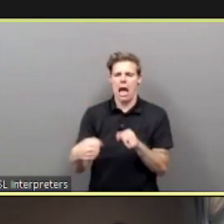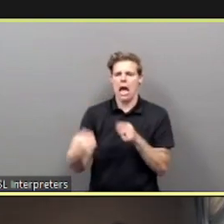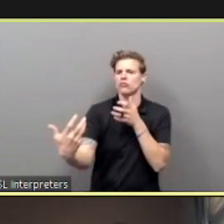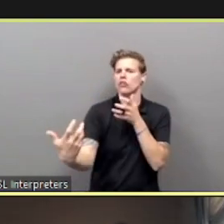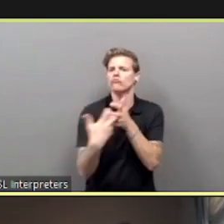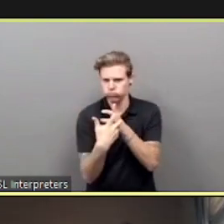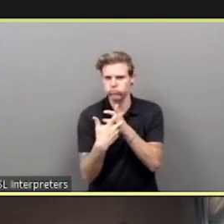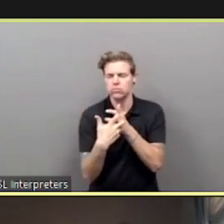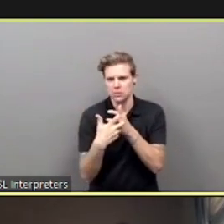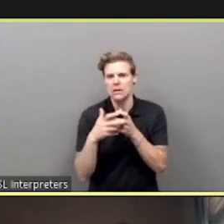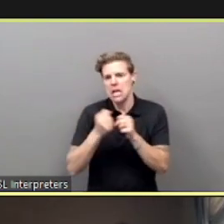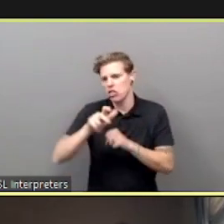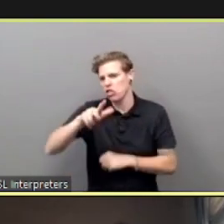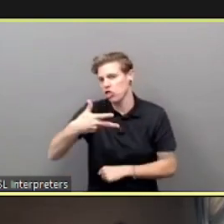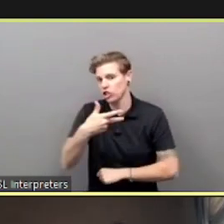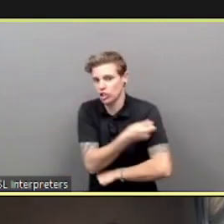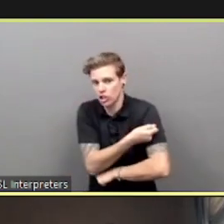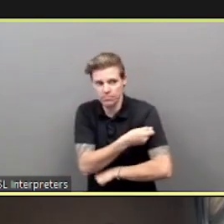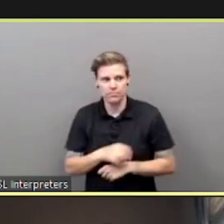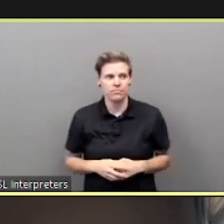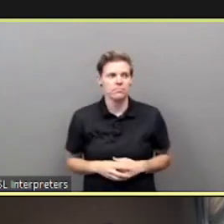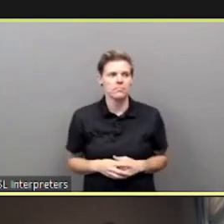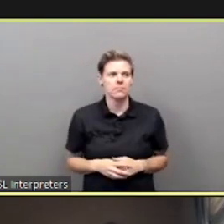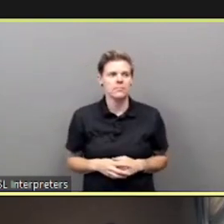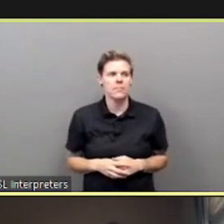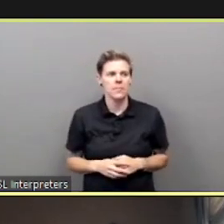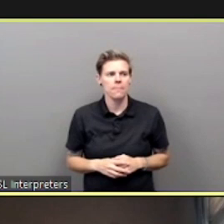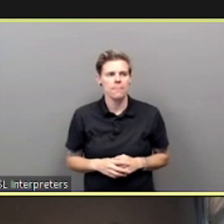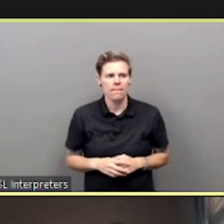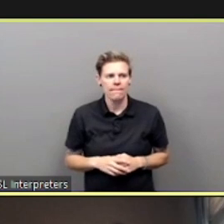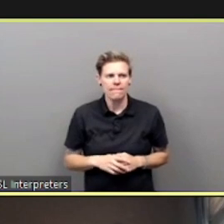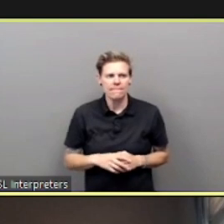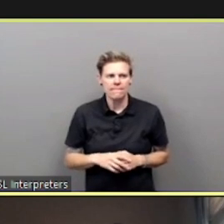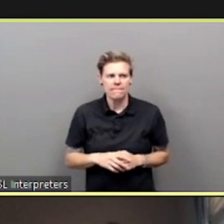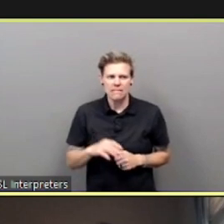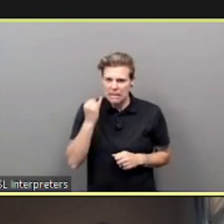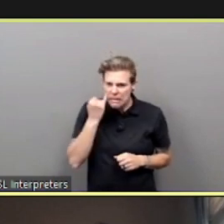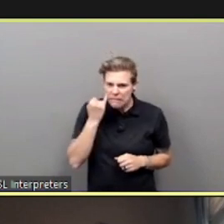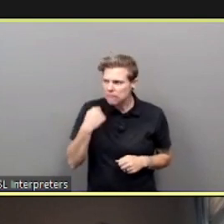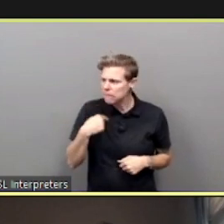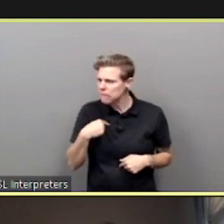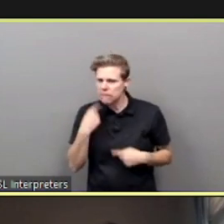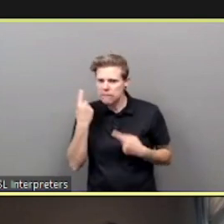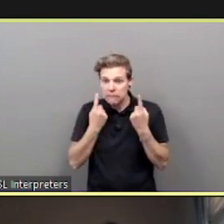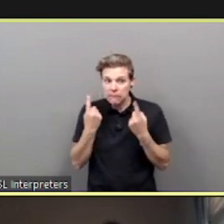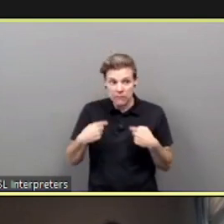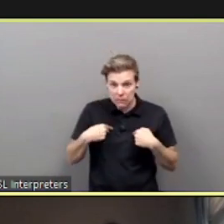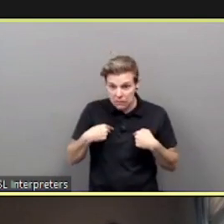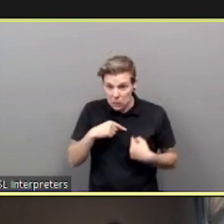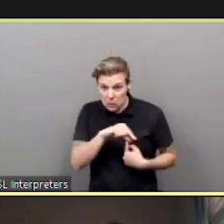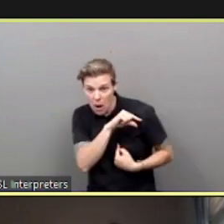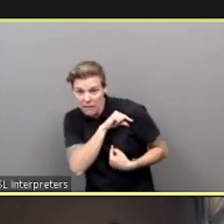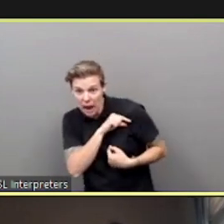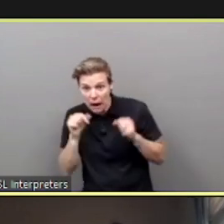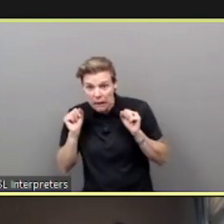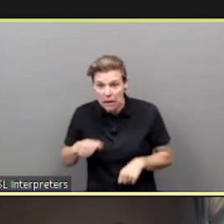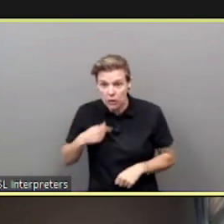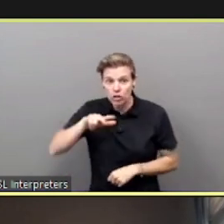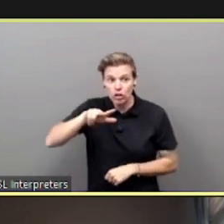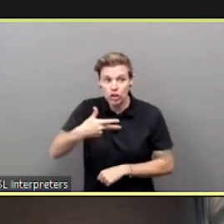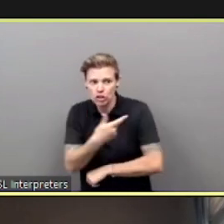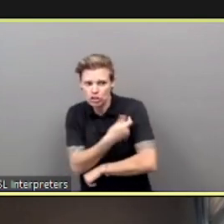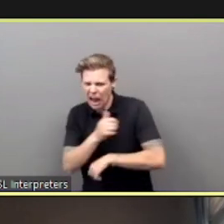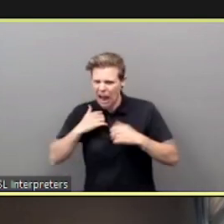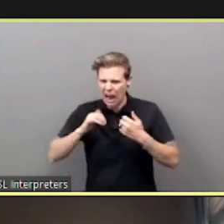So for those of you who are wondering, so if I am in the eligible group, how will I get the booster dose?